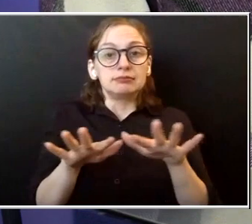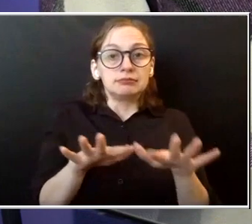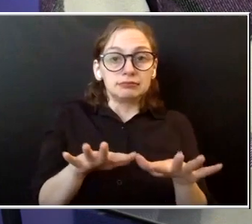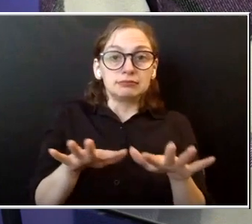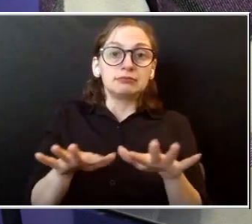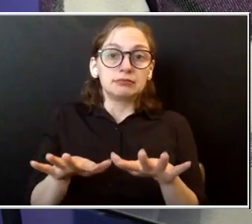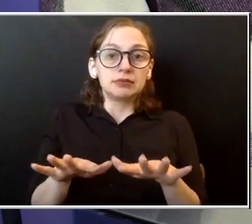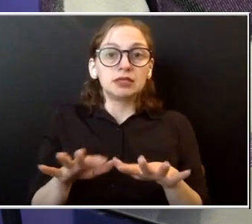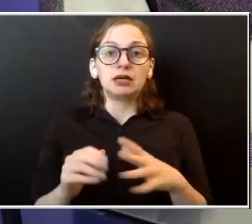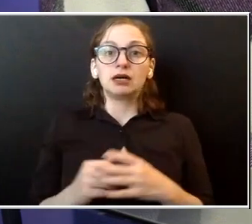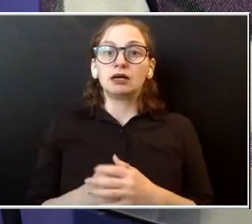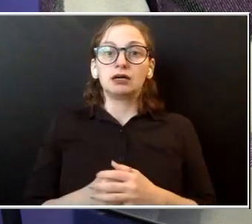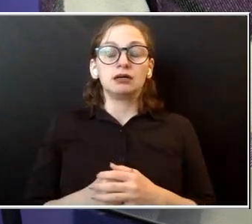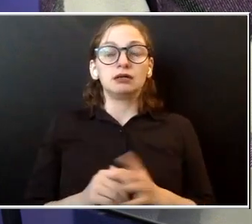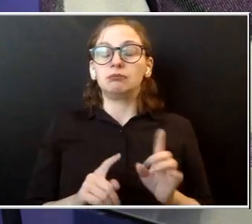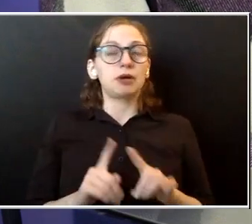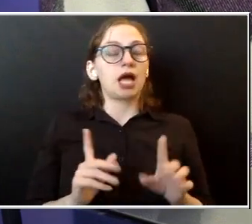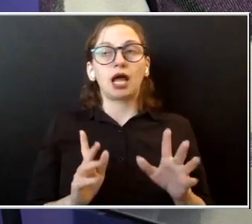total jubilation.